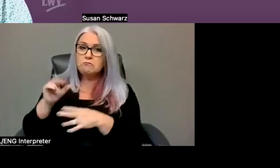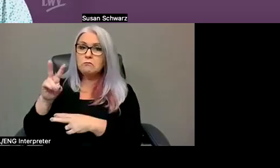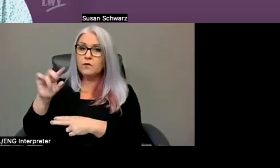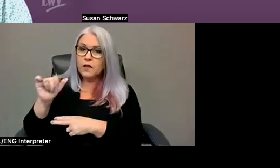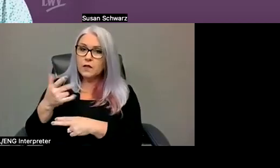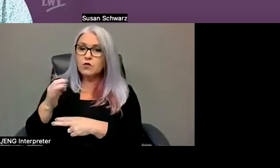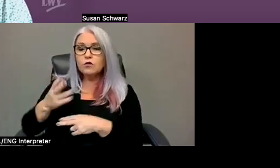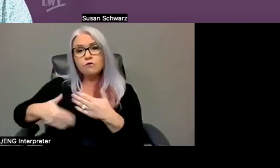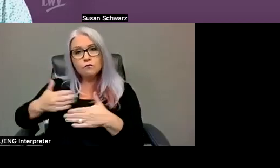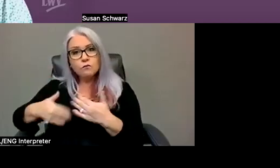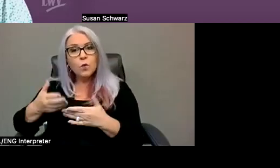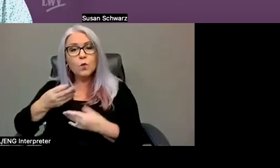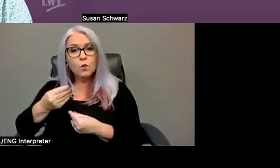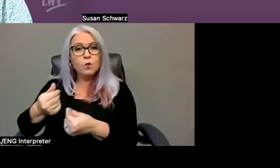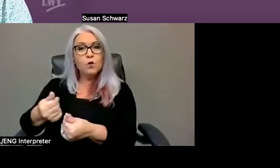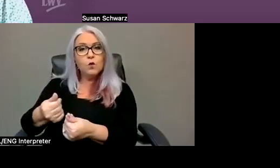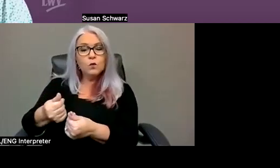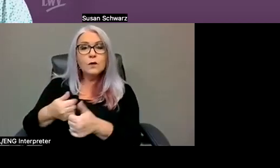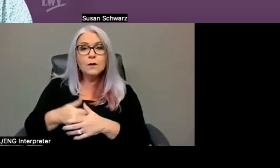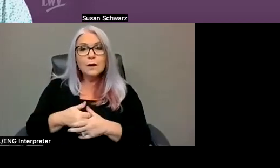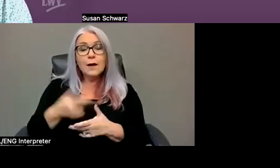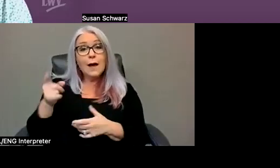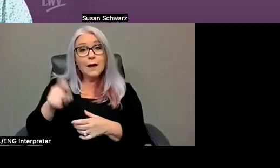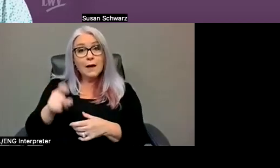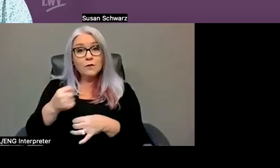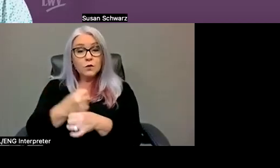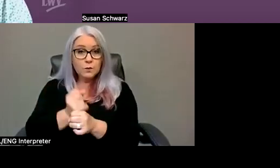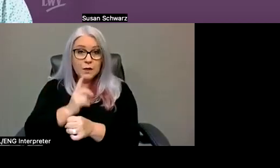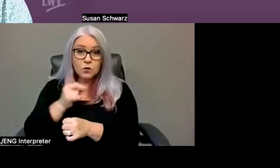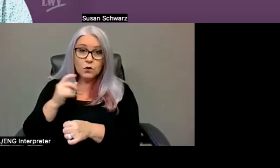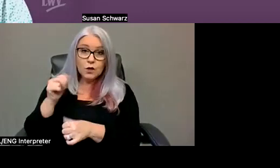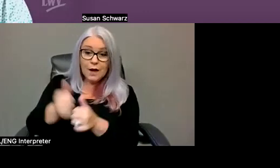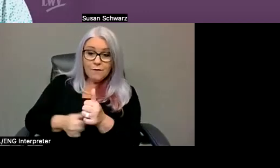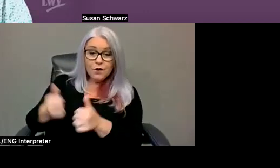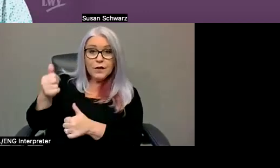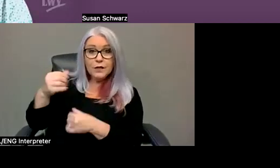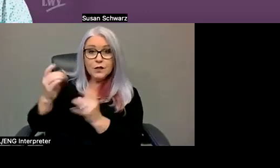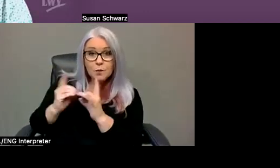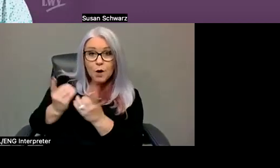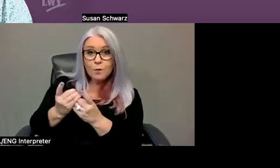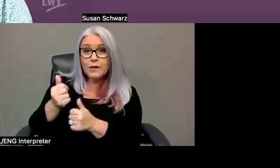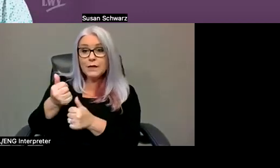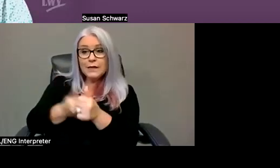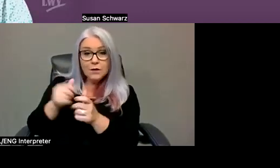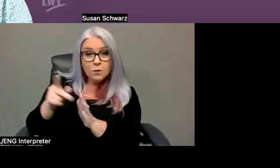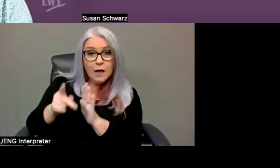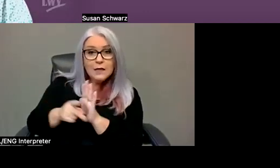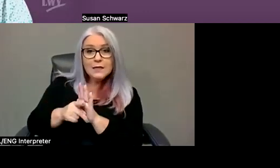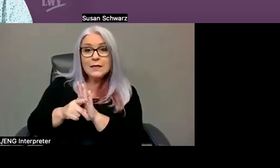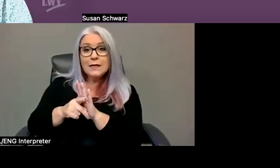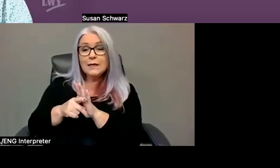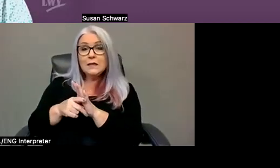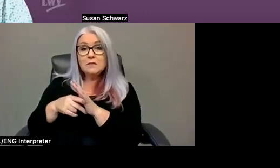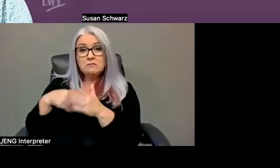end, I have to make sure that every department and that every policy is